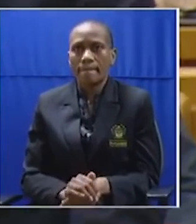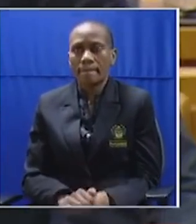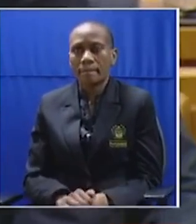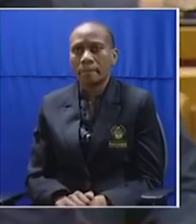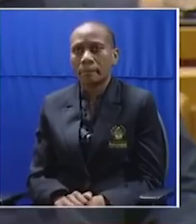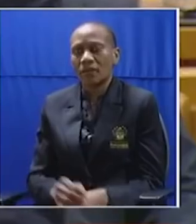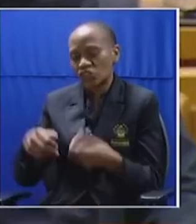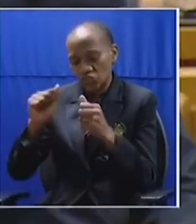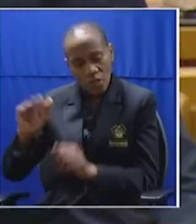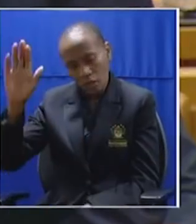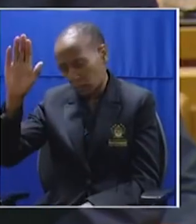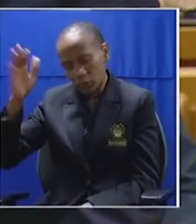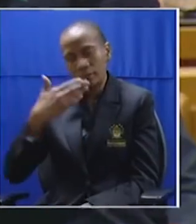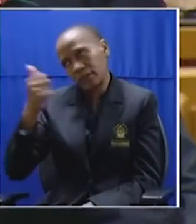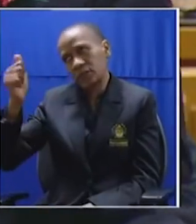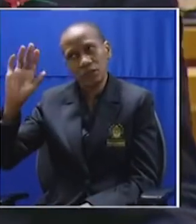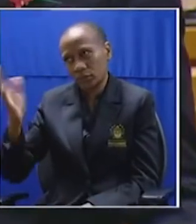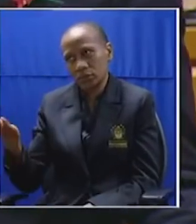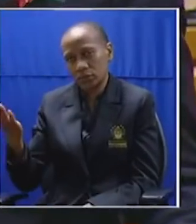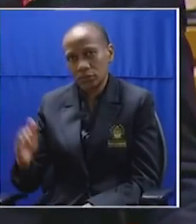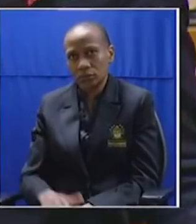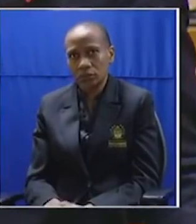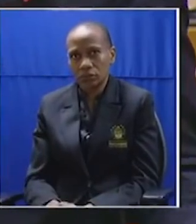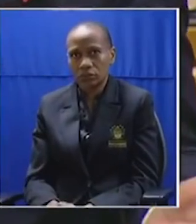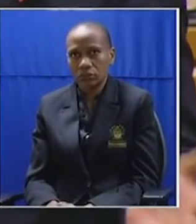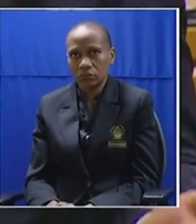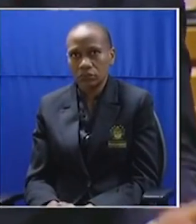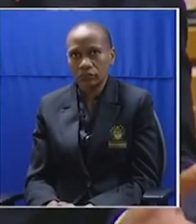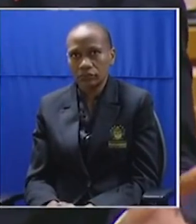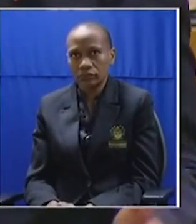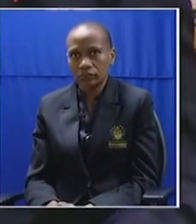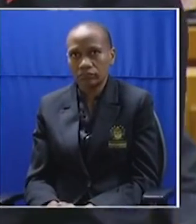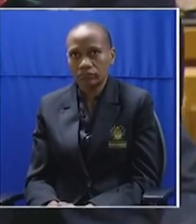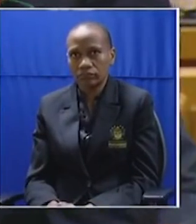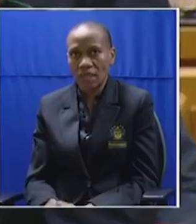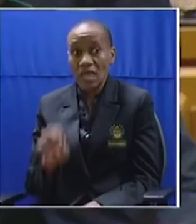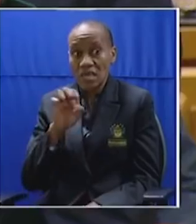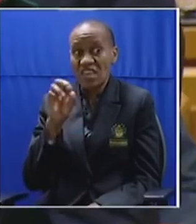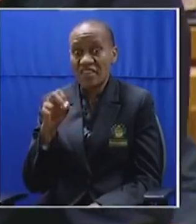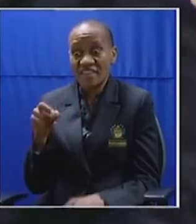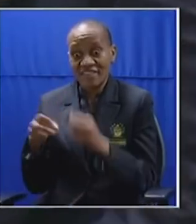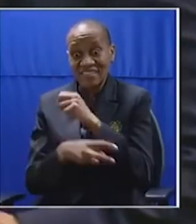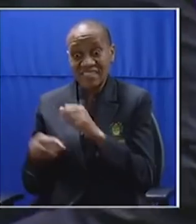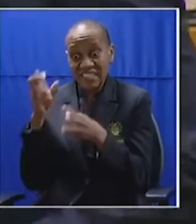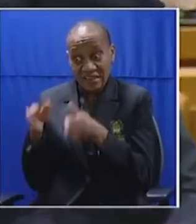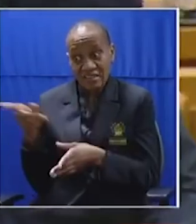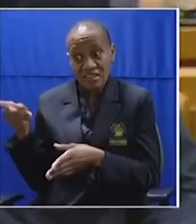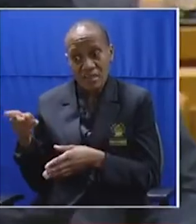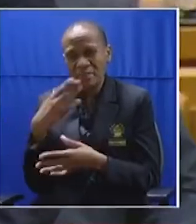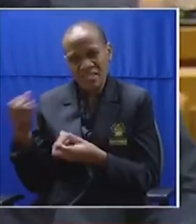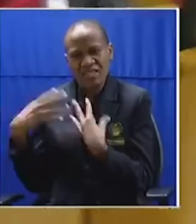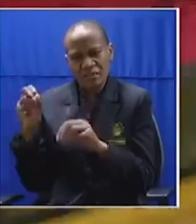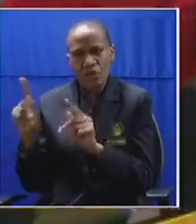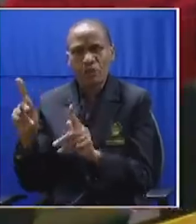Chair. Please. Can the VBS bank looters please give me a chance? No. You are not going to call me a VBS